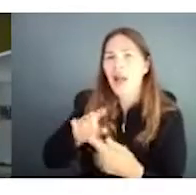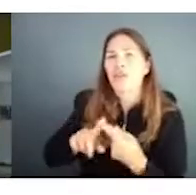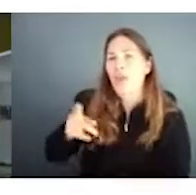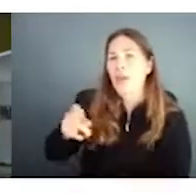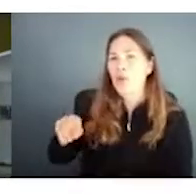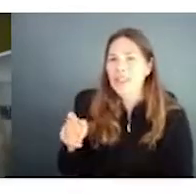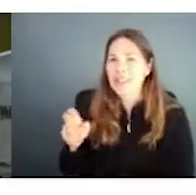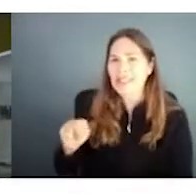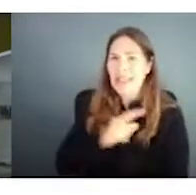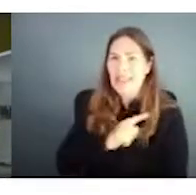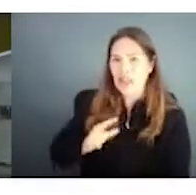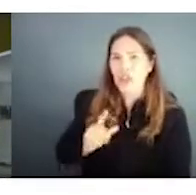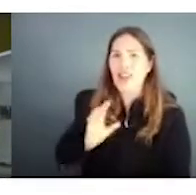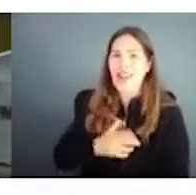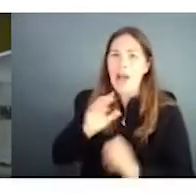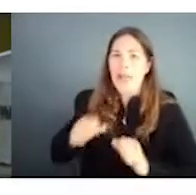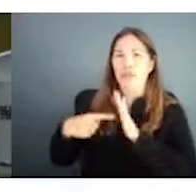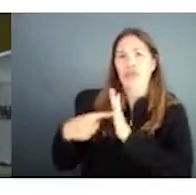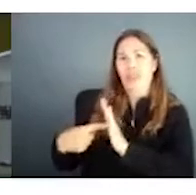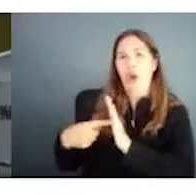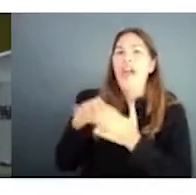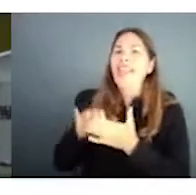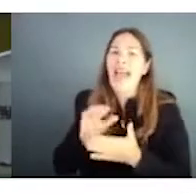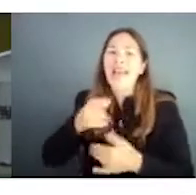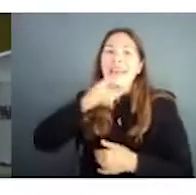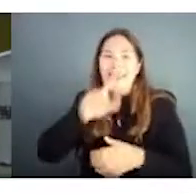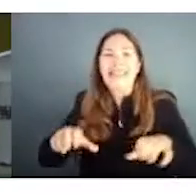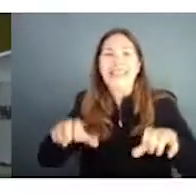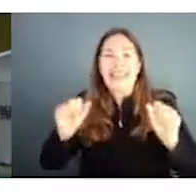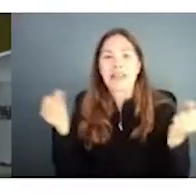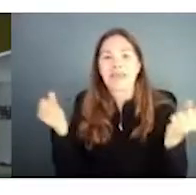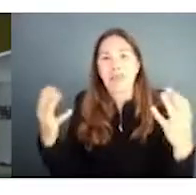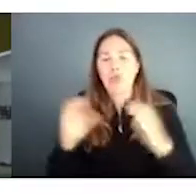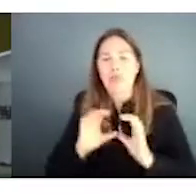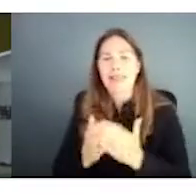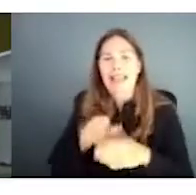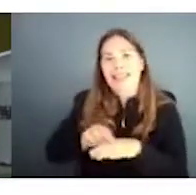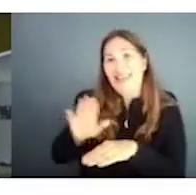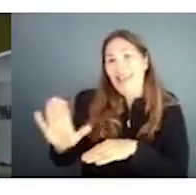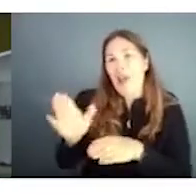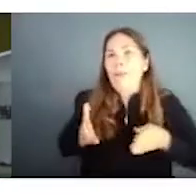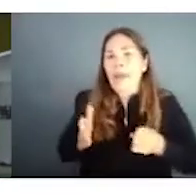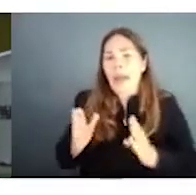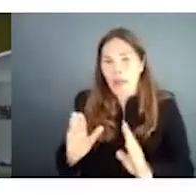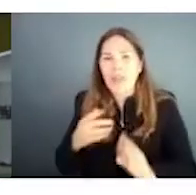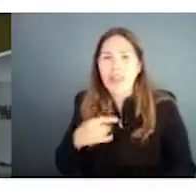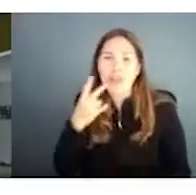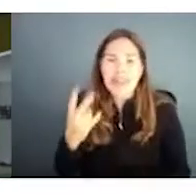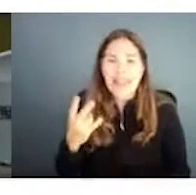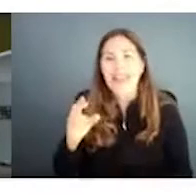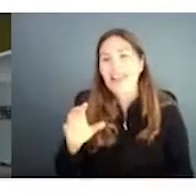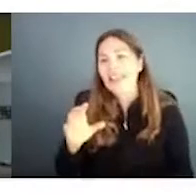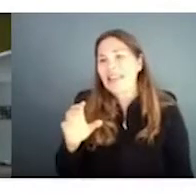legislation and us being able to demonstrate that kids are taking multiple classes in a pathway. You can see a CTE major is